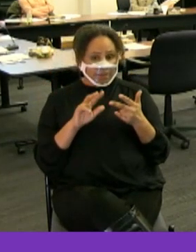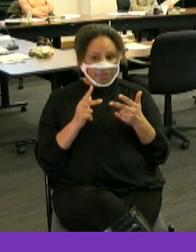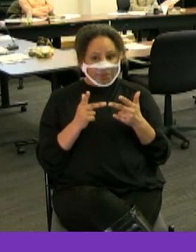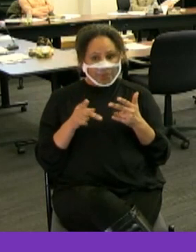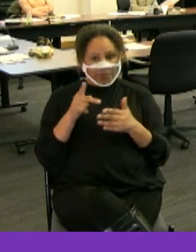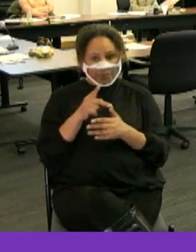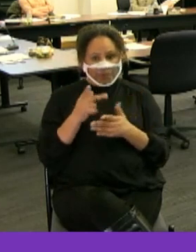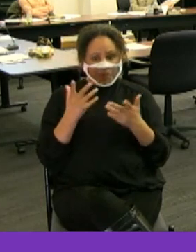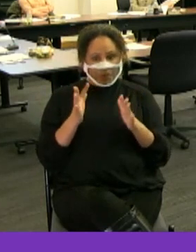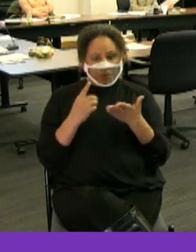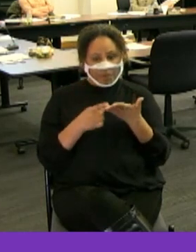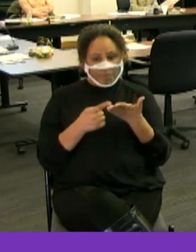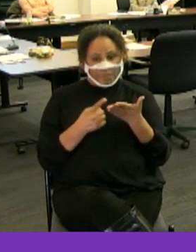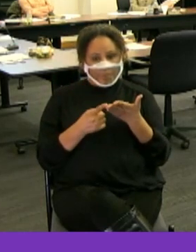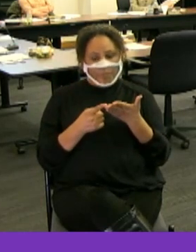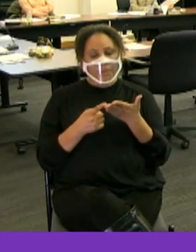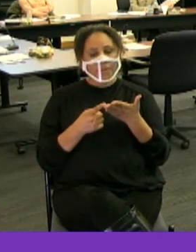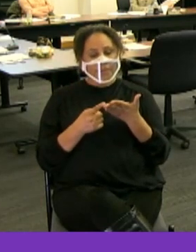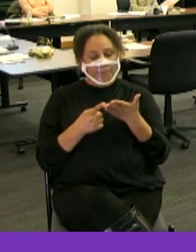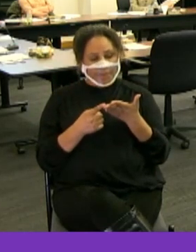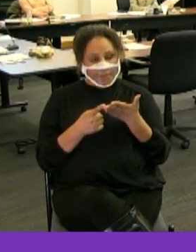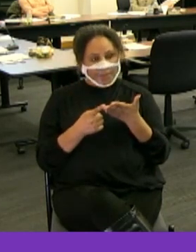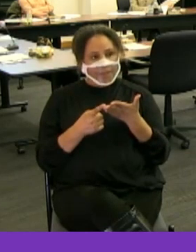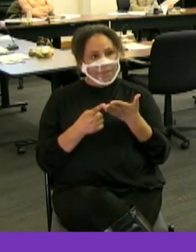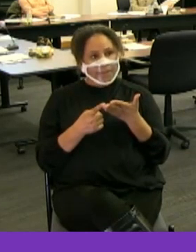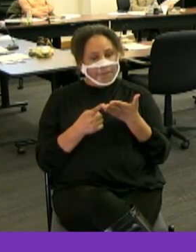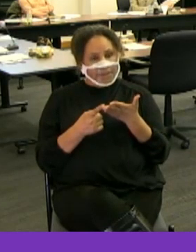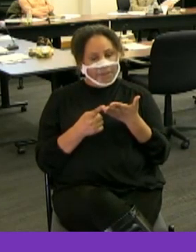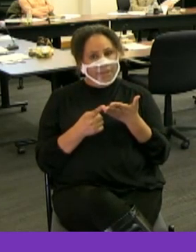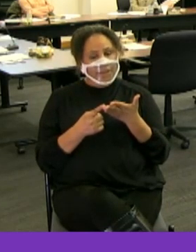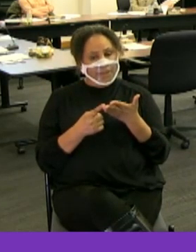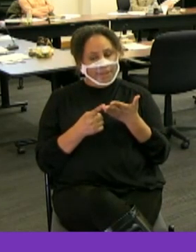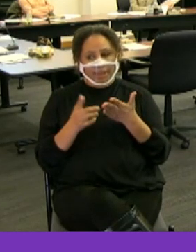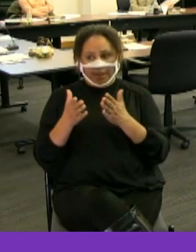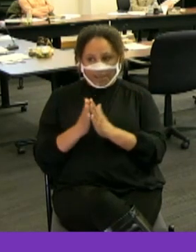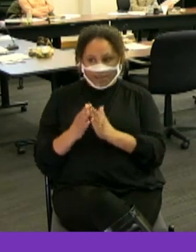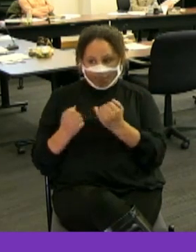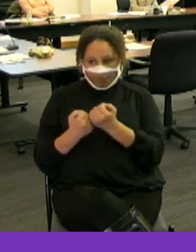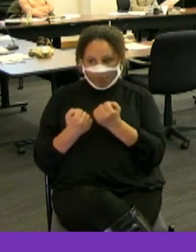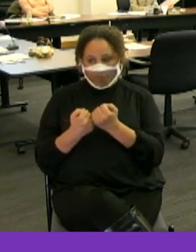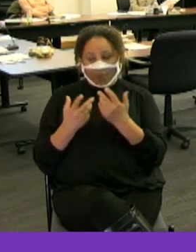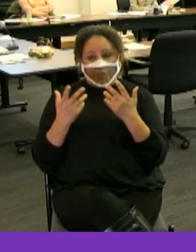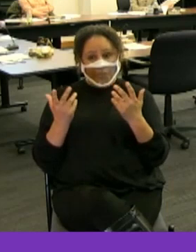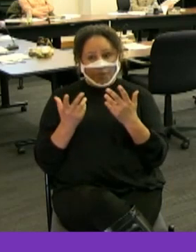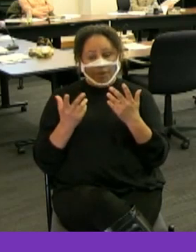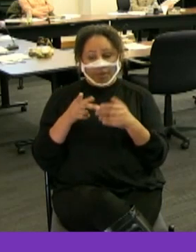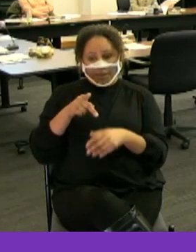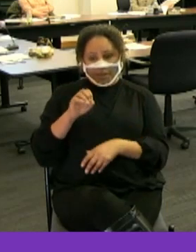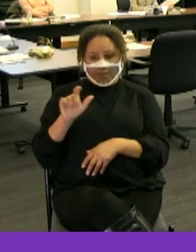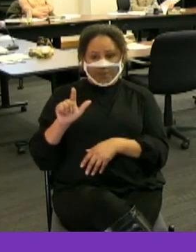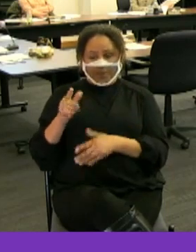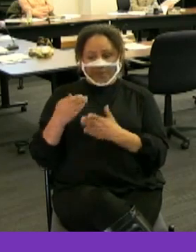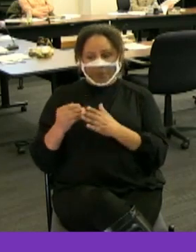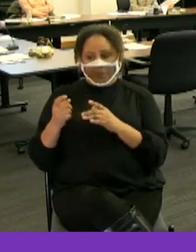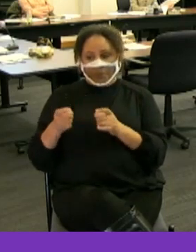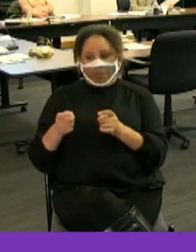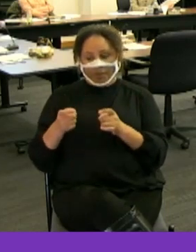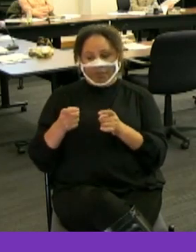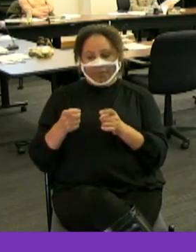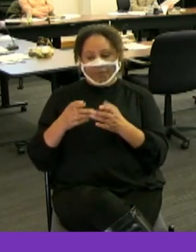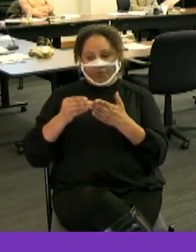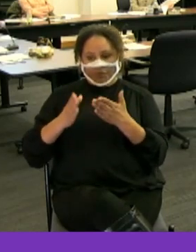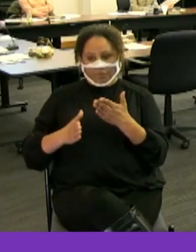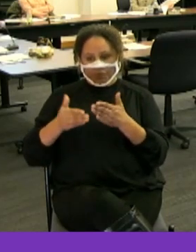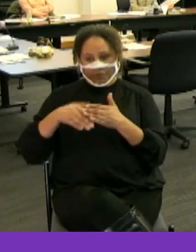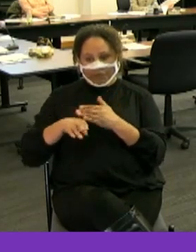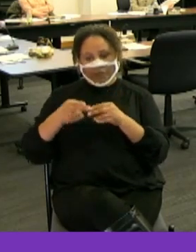that we spoke very highly of and asked for their support were, again, the Pell grants for students in our short-term